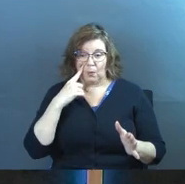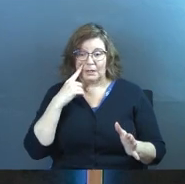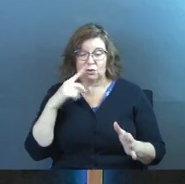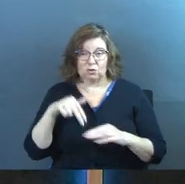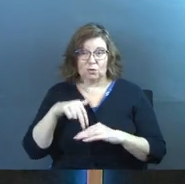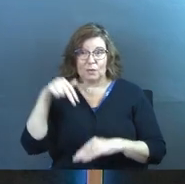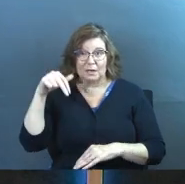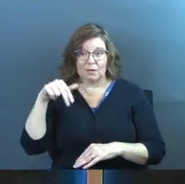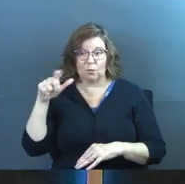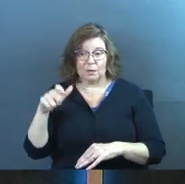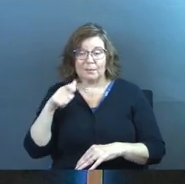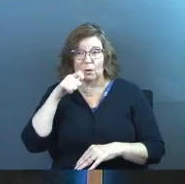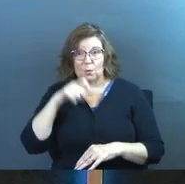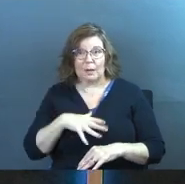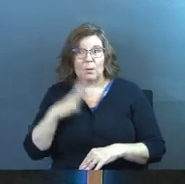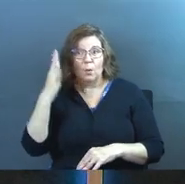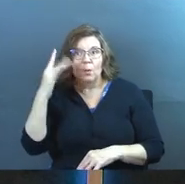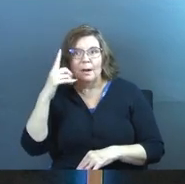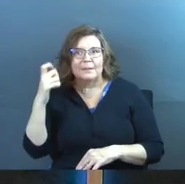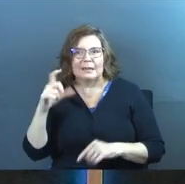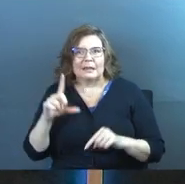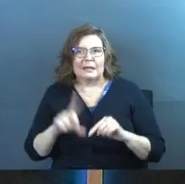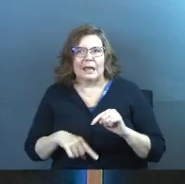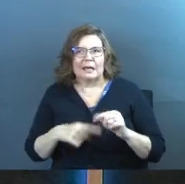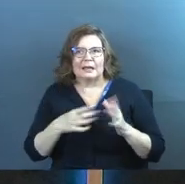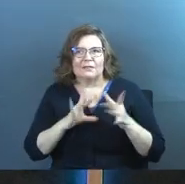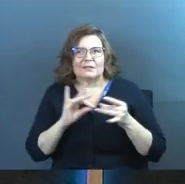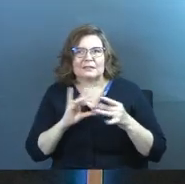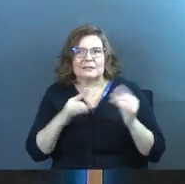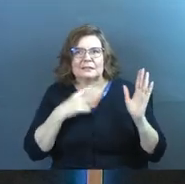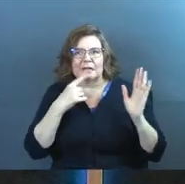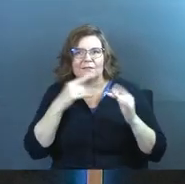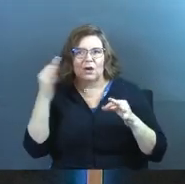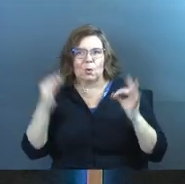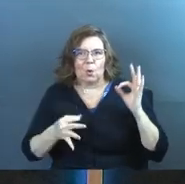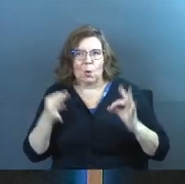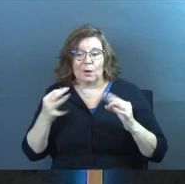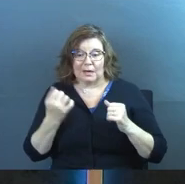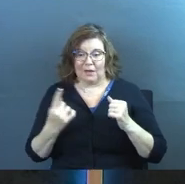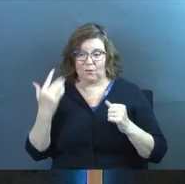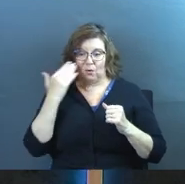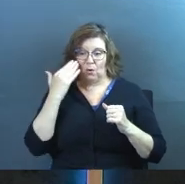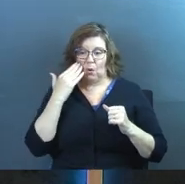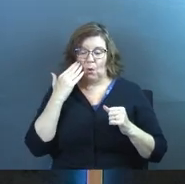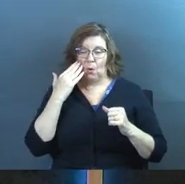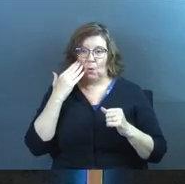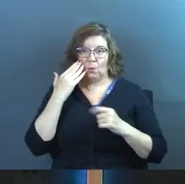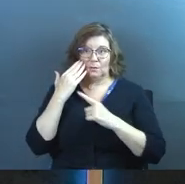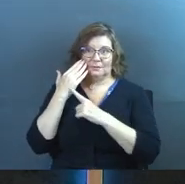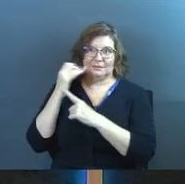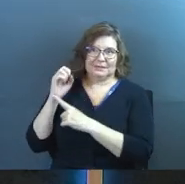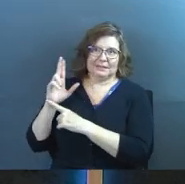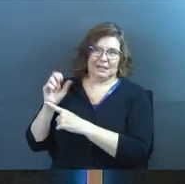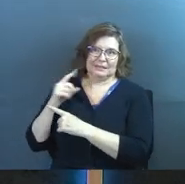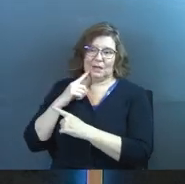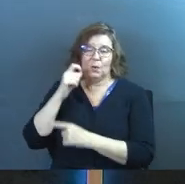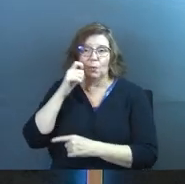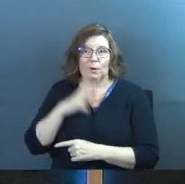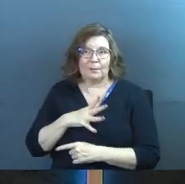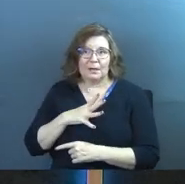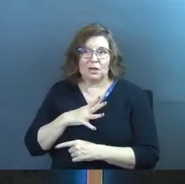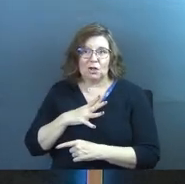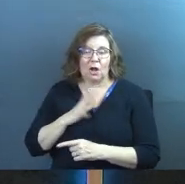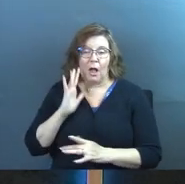to the resurrection would be women because they can't even testify in court. And everybody knows, Celsus said, women